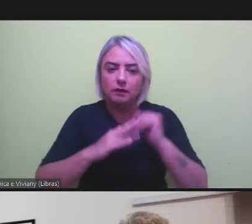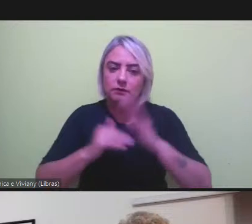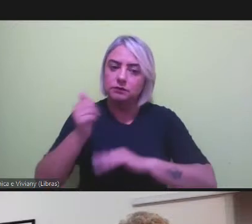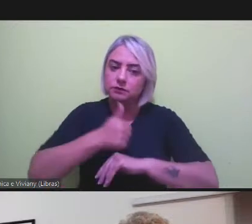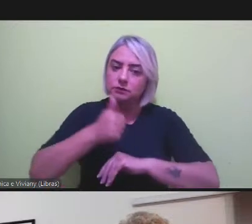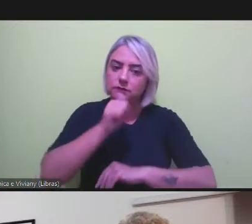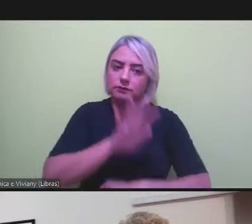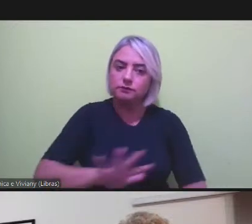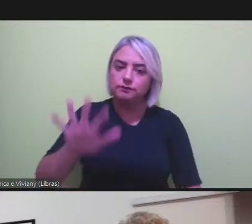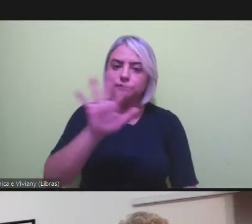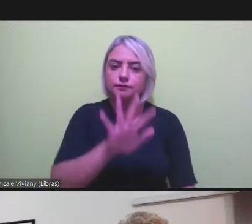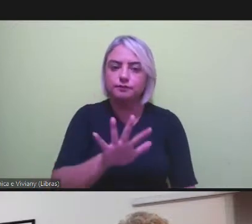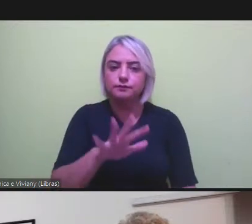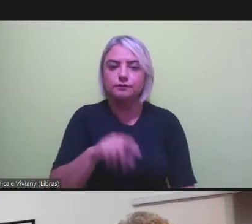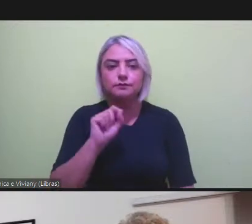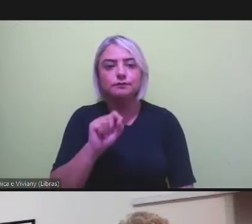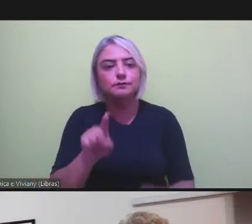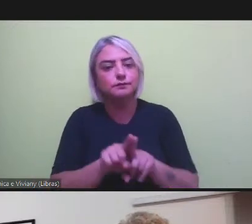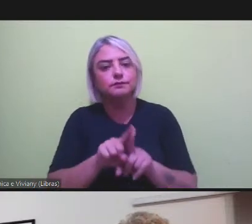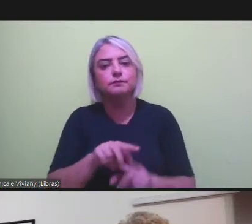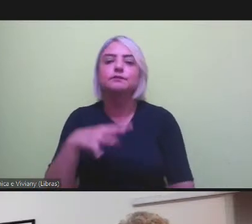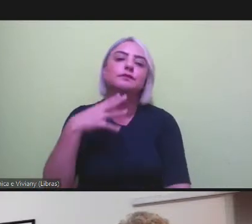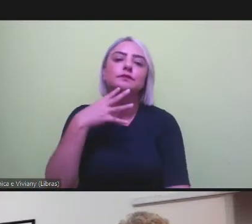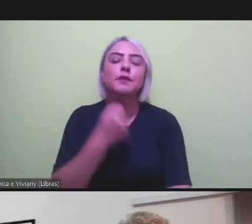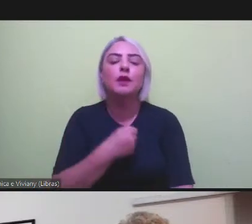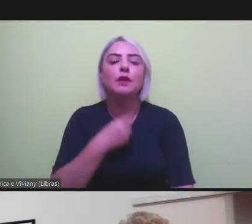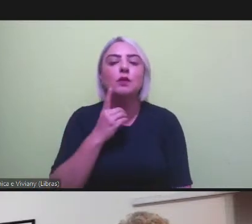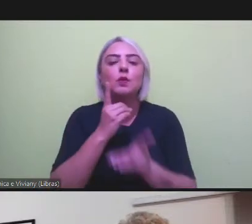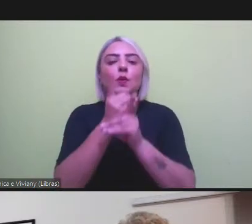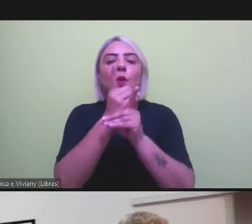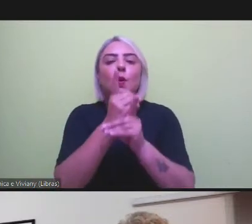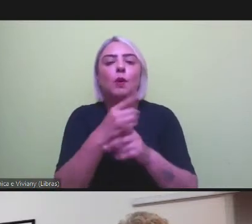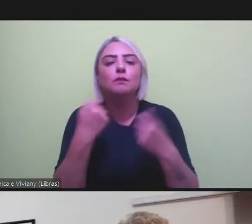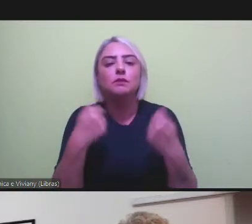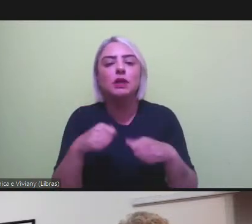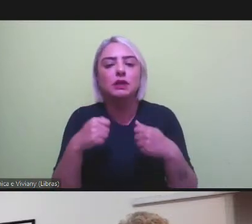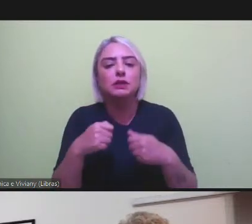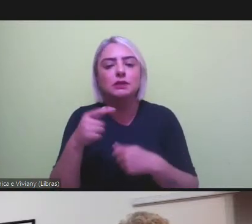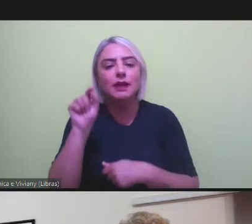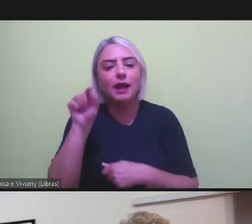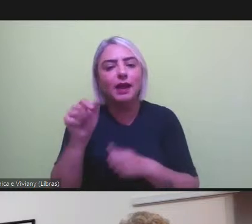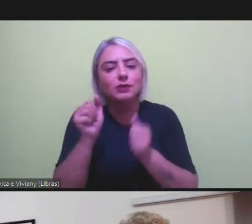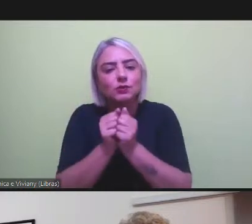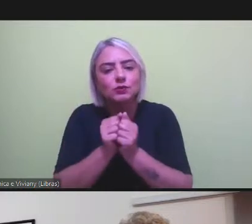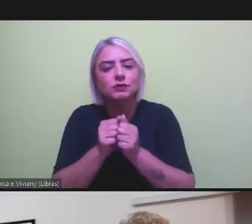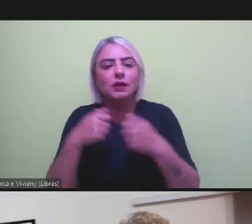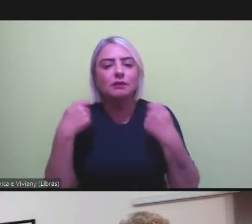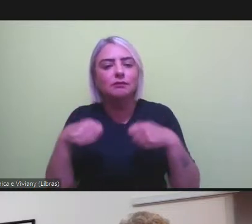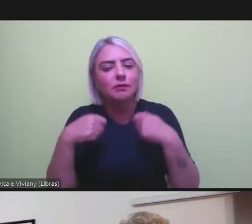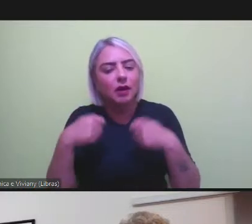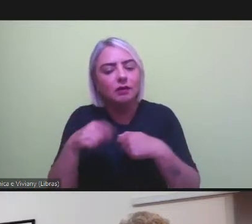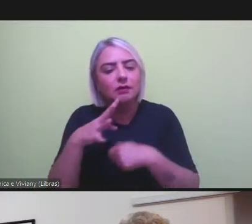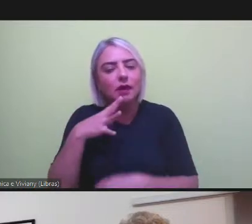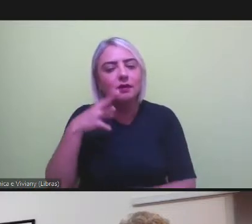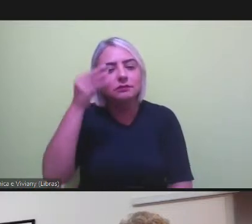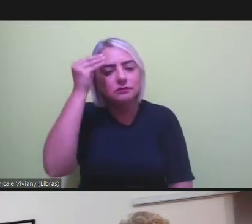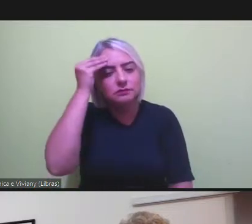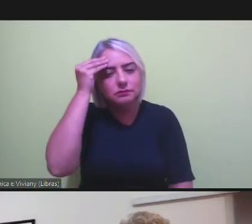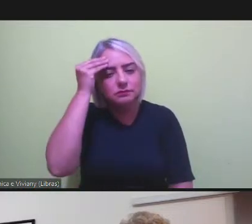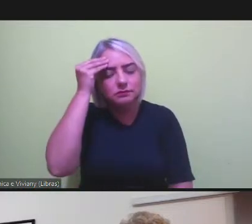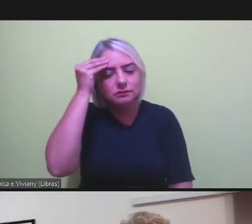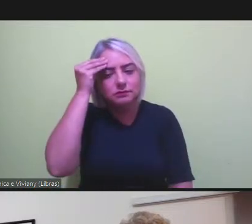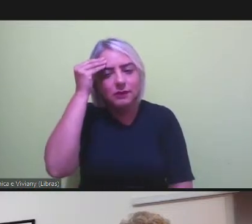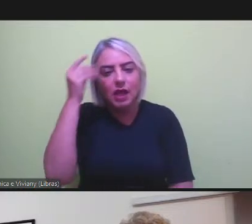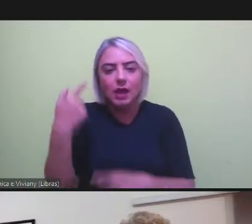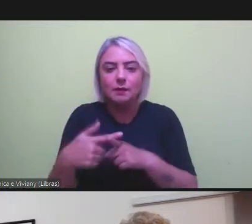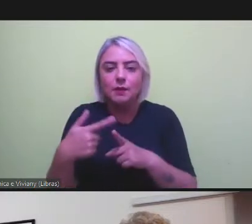né? talking to other E eu people acho que and because esse that we get encontro this. precisa And I passar believe that por this um ponto meet, de we have to be fortalecimento, né? there. That's Às why vezes, se